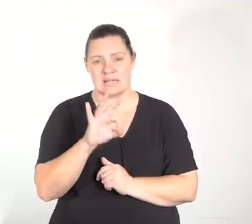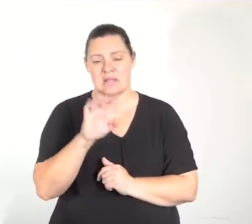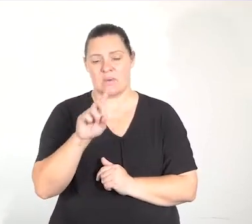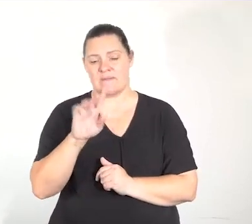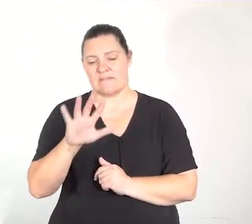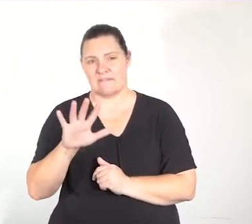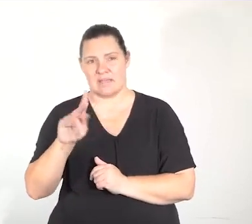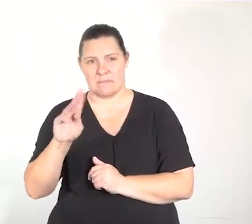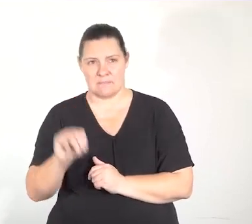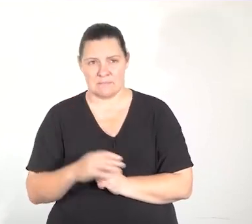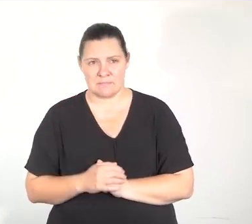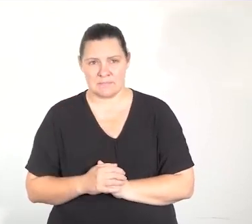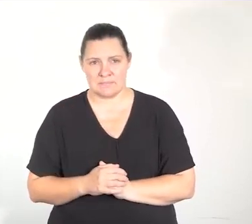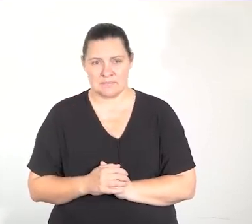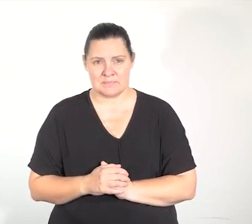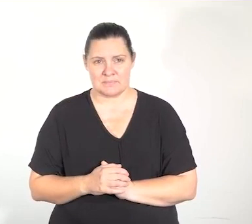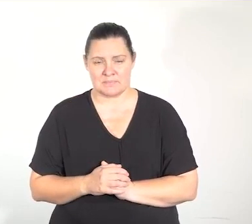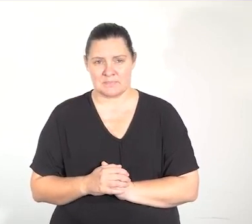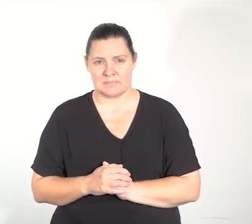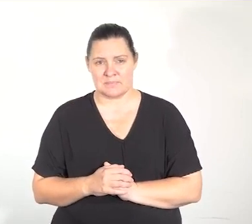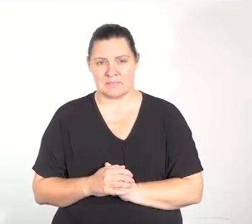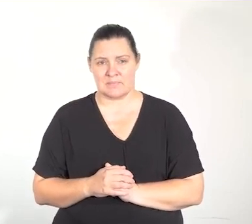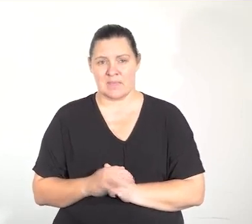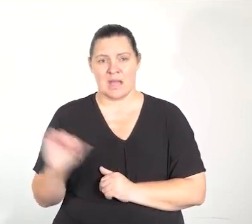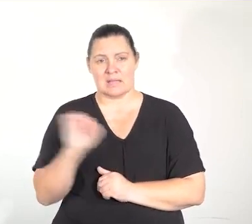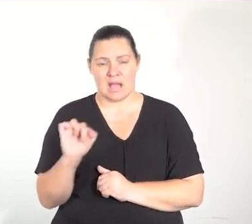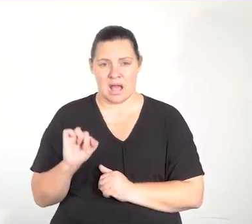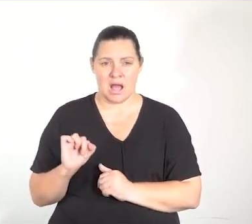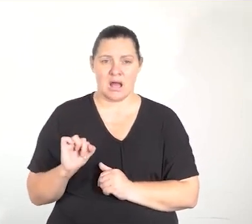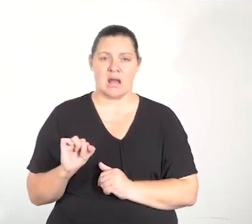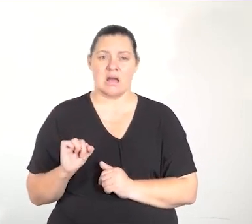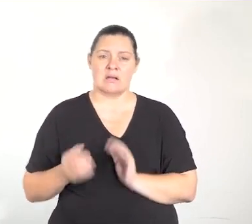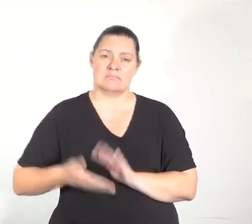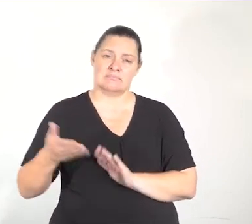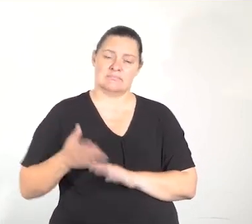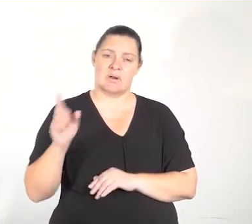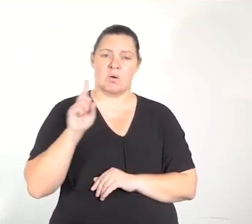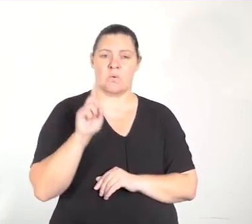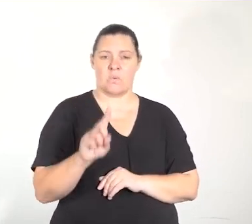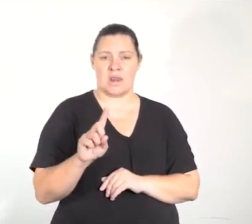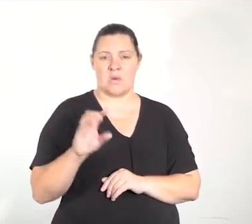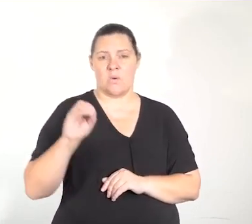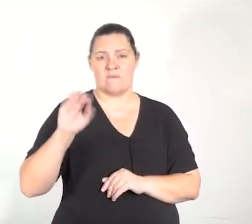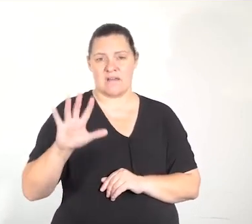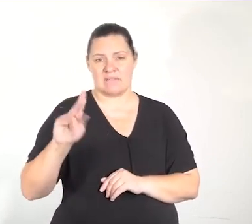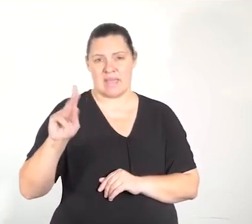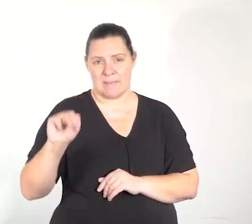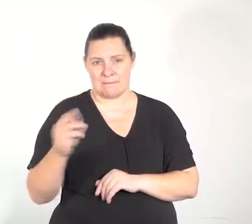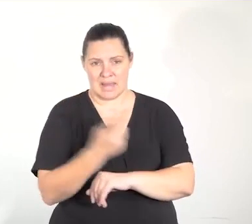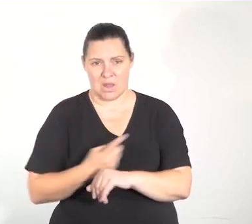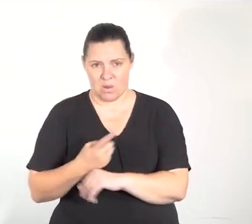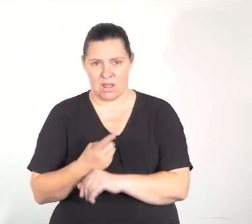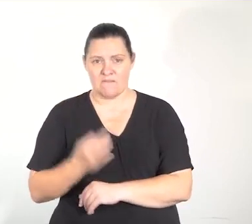315 kilometers. So, a car travels at a speed of 105 kilometers